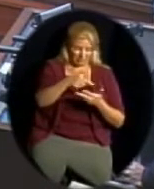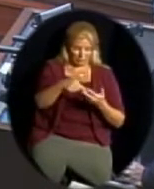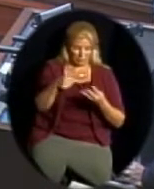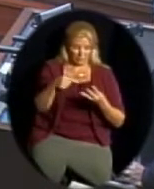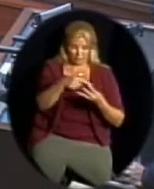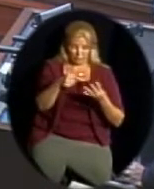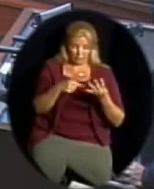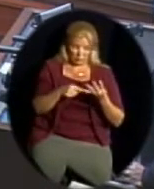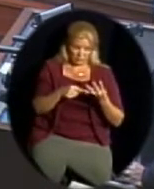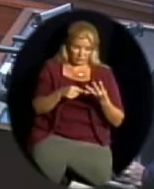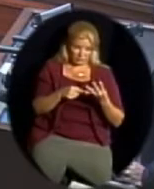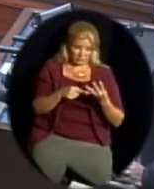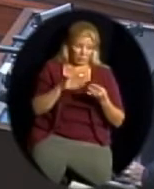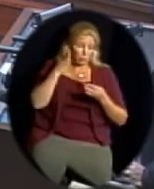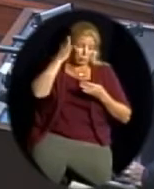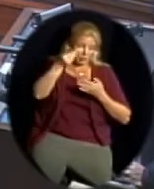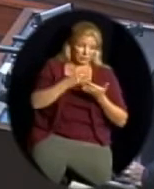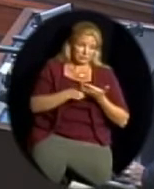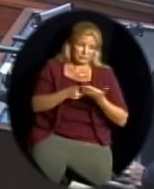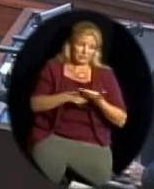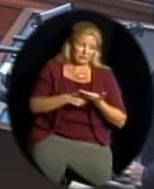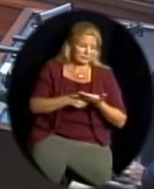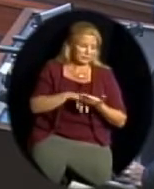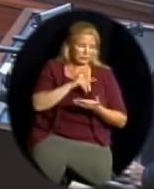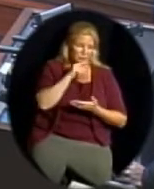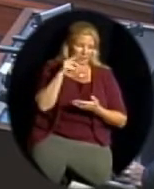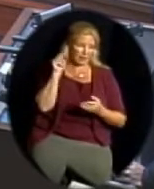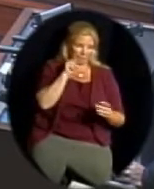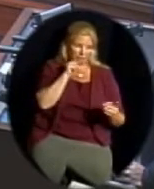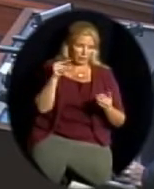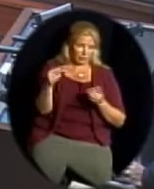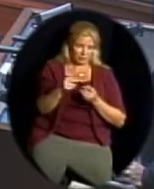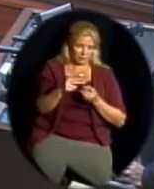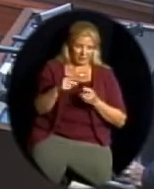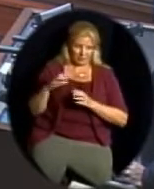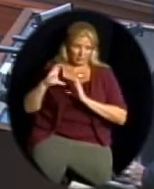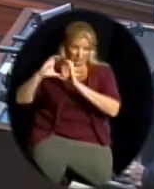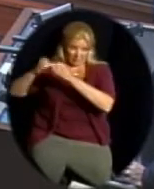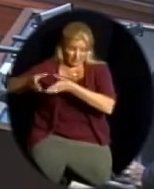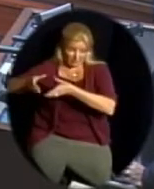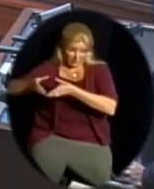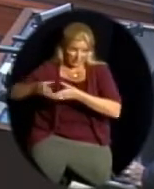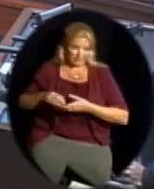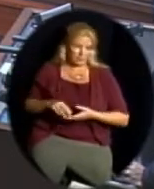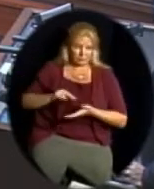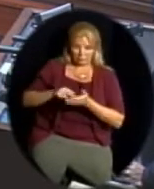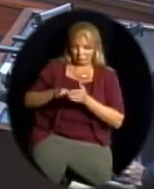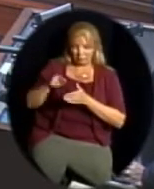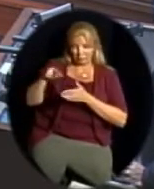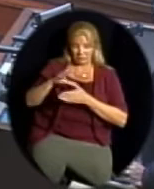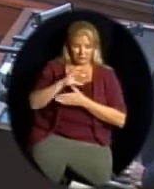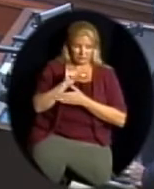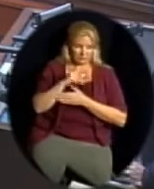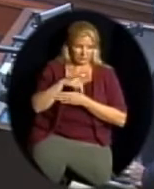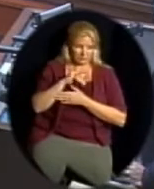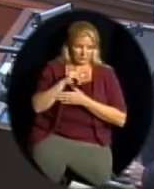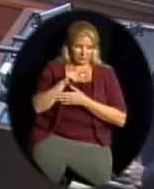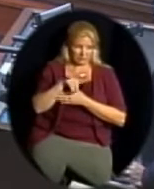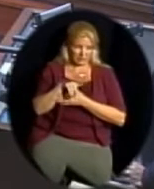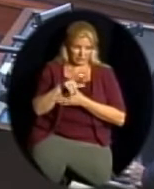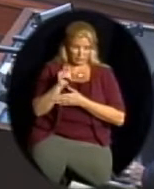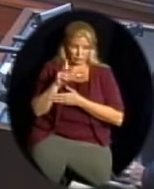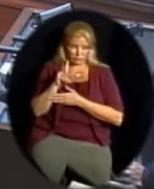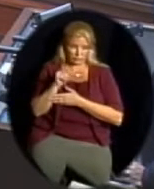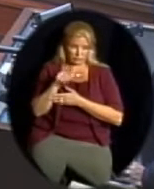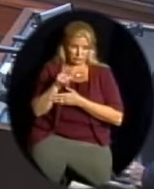hasn't looked at the other egg inside the big egg, and that's the capital outlay fund of 3%. And certainly there's another opportunity to look